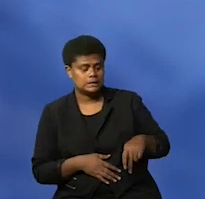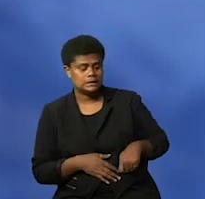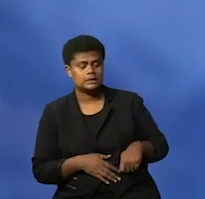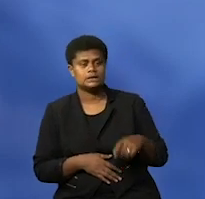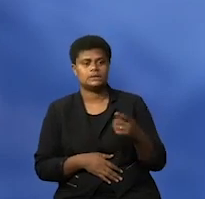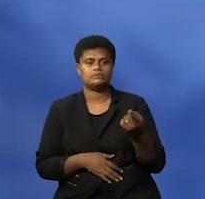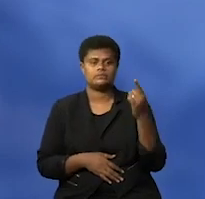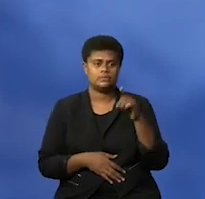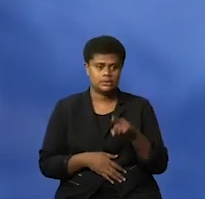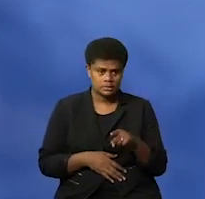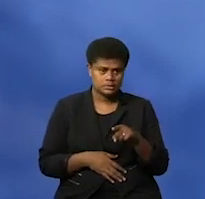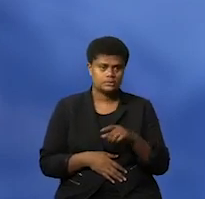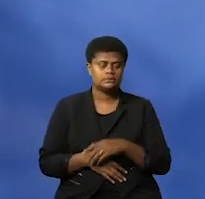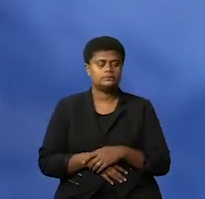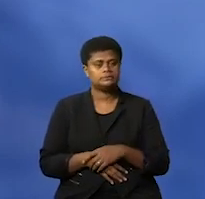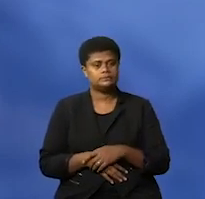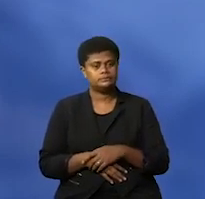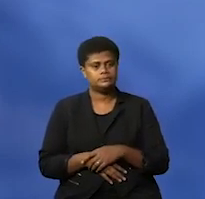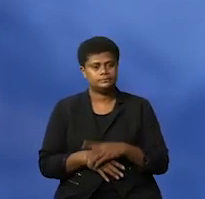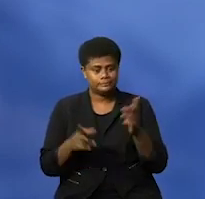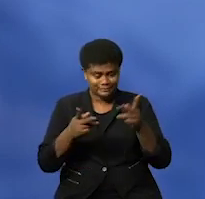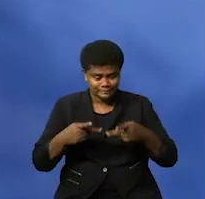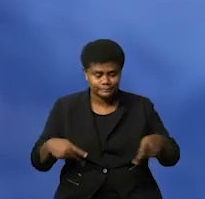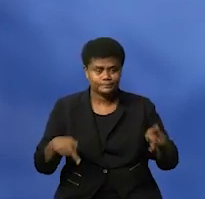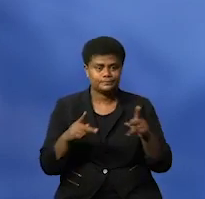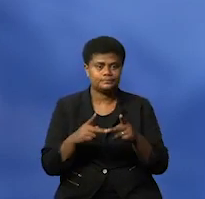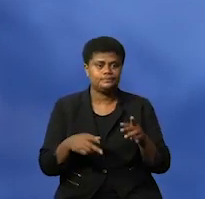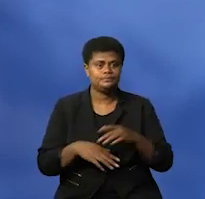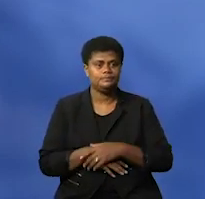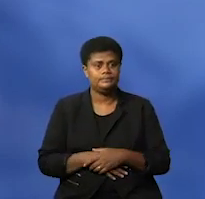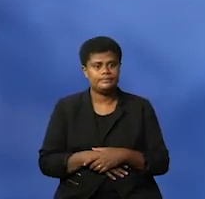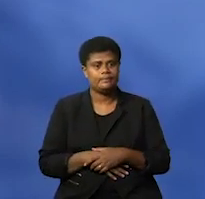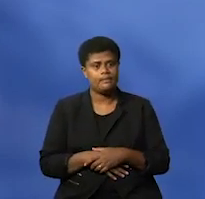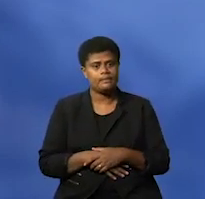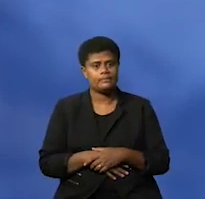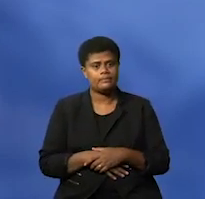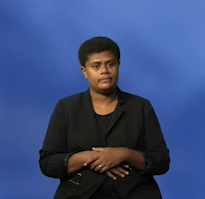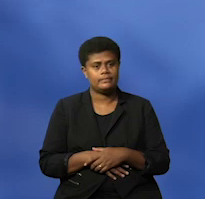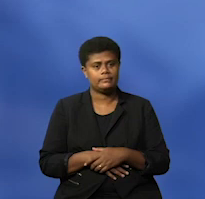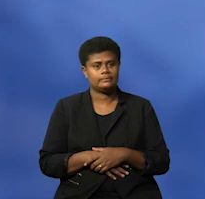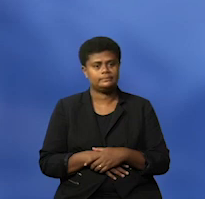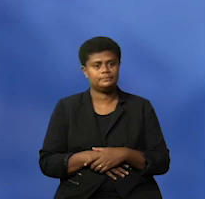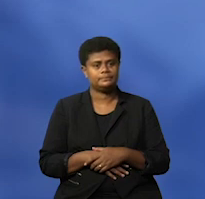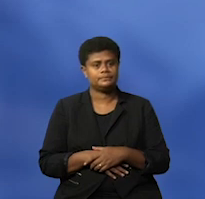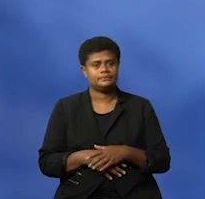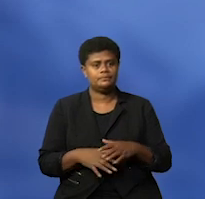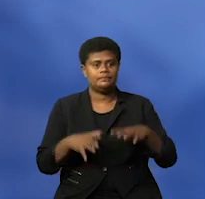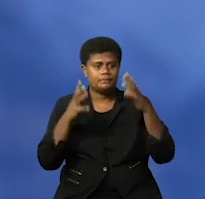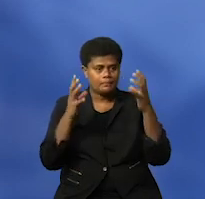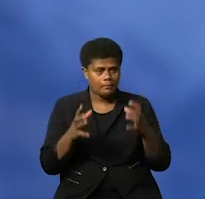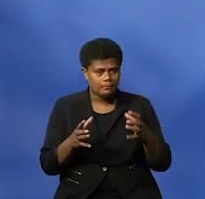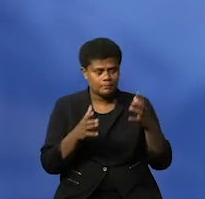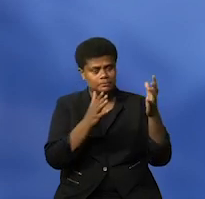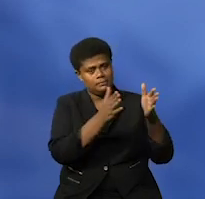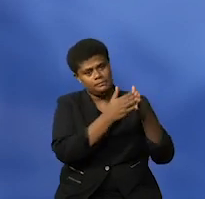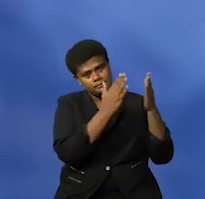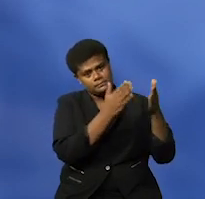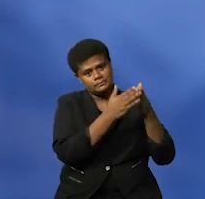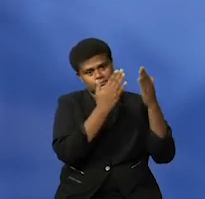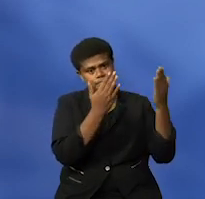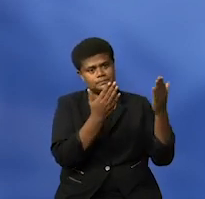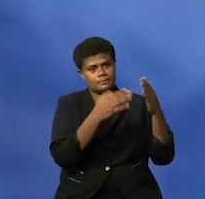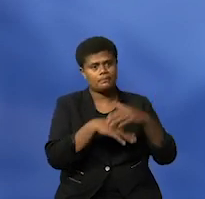kingdoms under the whole heaven shall be given to the people of the saints of the Most High. His kingdom is an everlasting kingdom, and